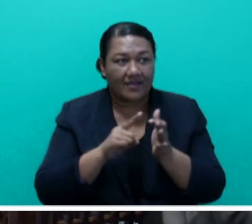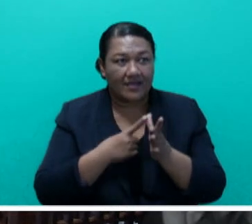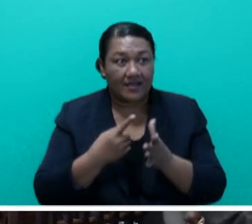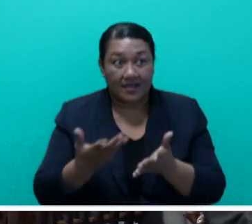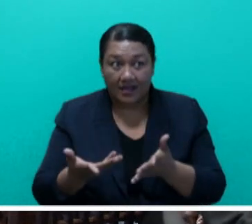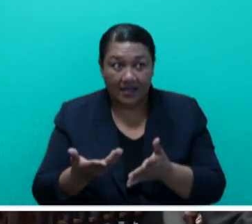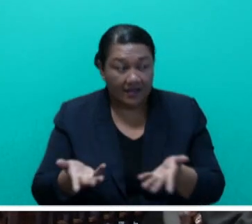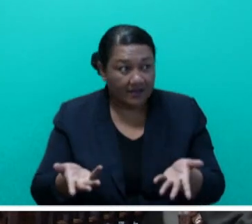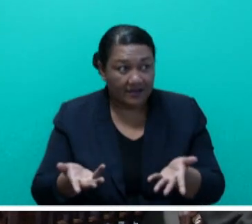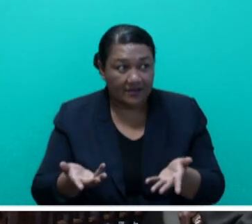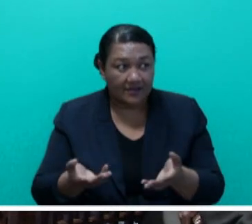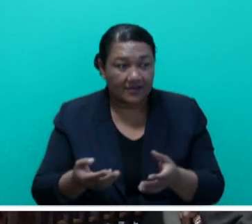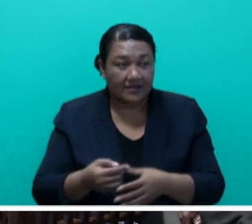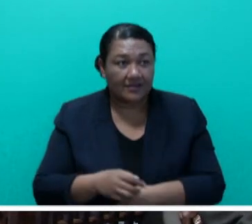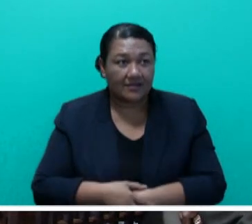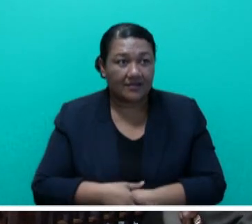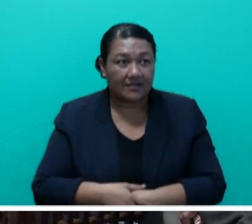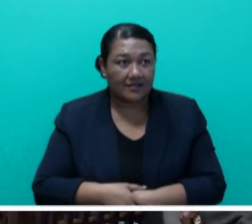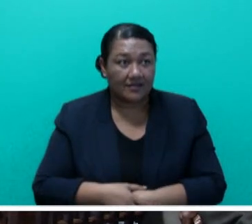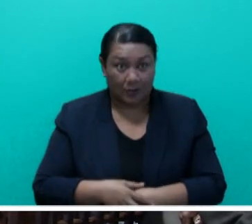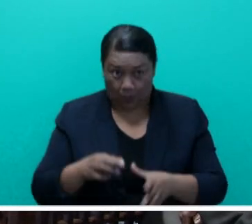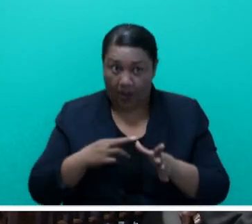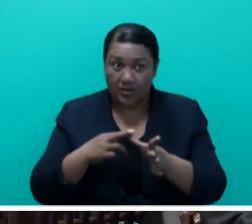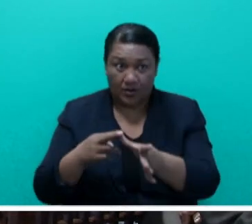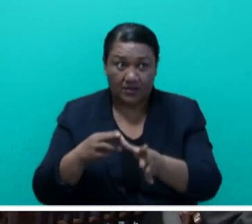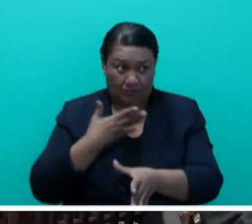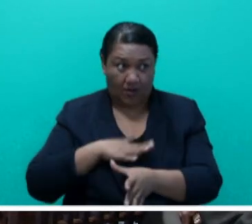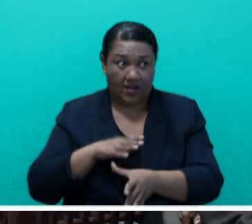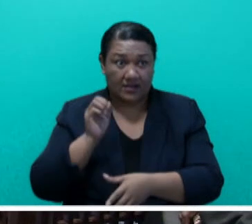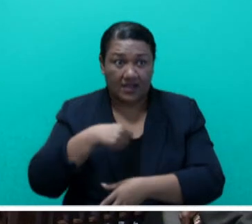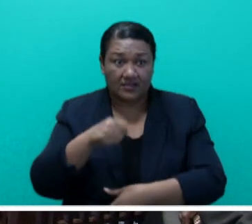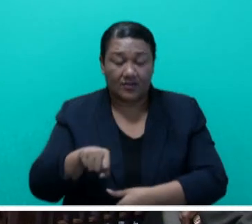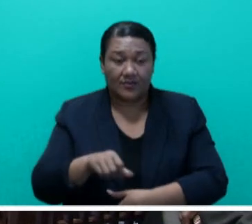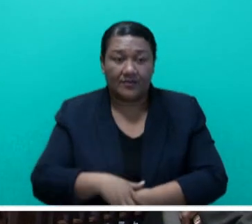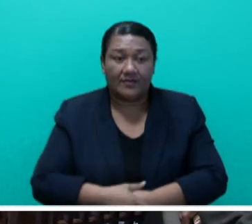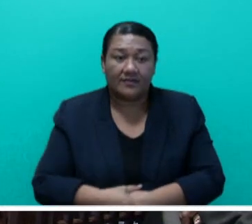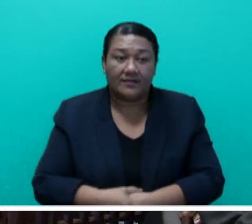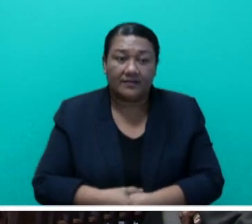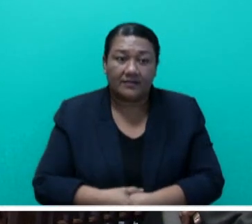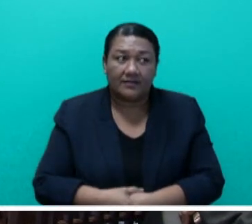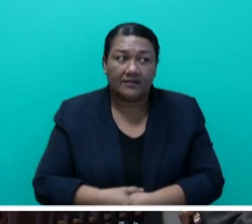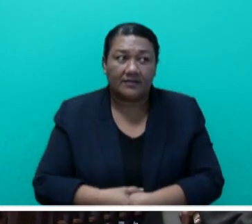Yeah. Please, you want to respond to that question, Honorable Minister?